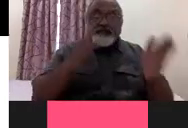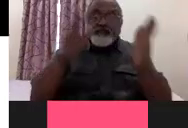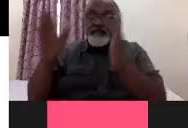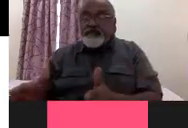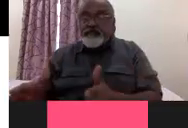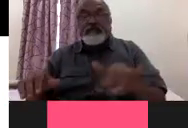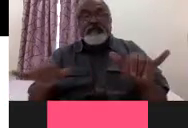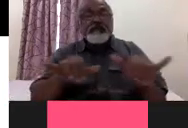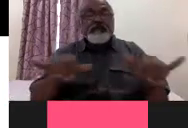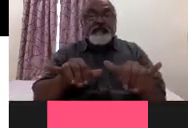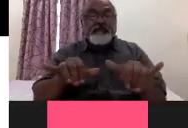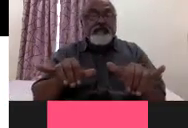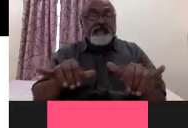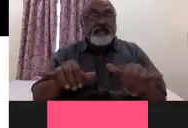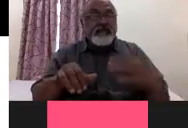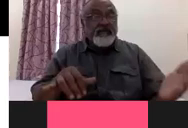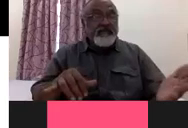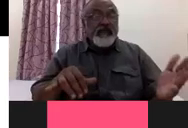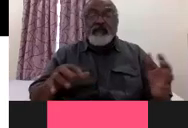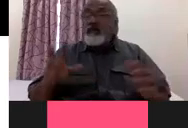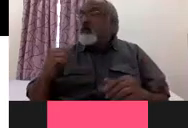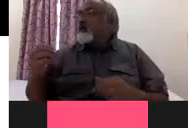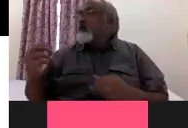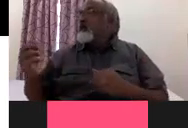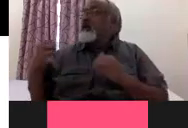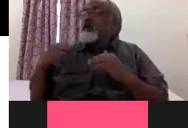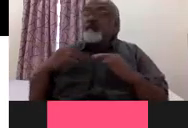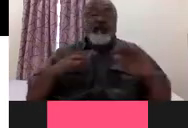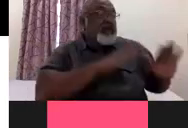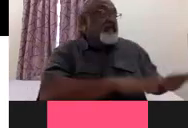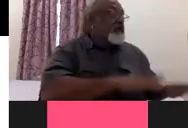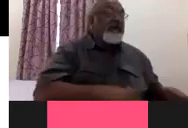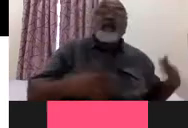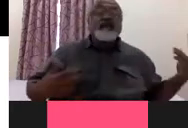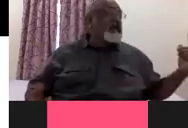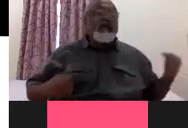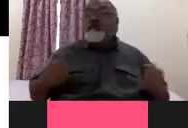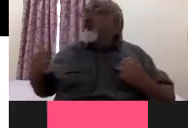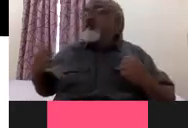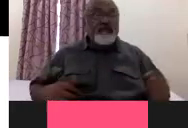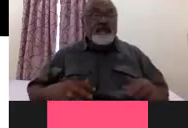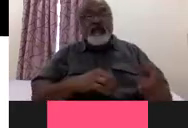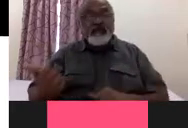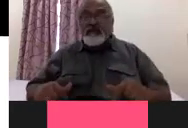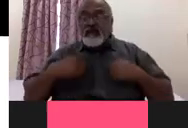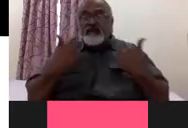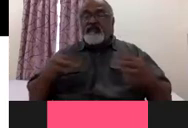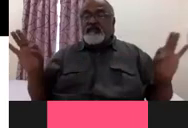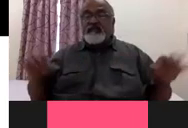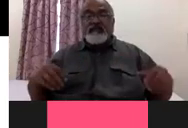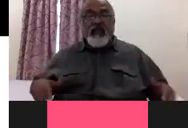In one case, left side, dependent to get into the train. Another case is independent